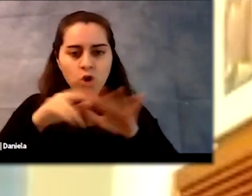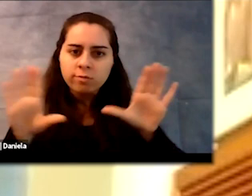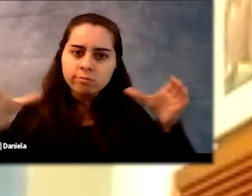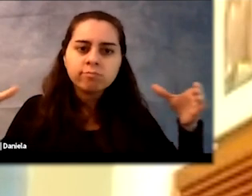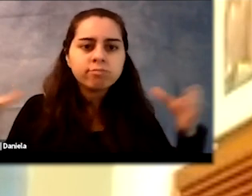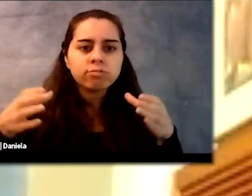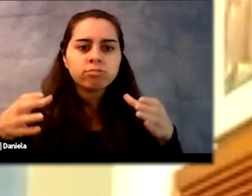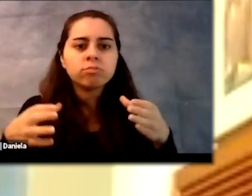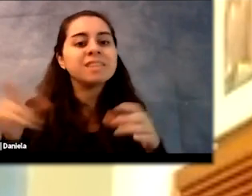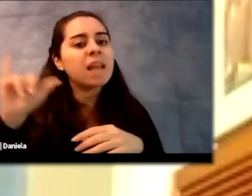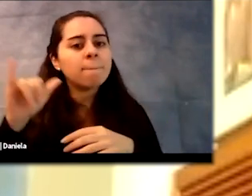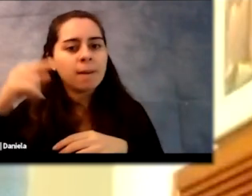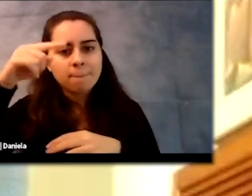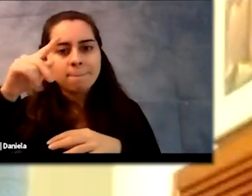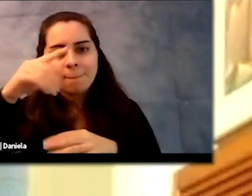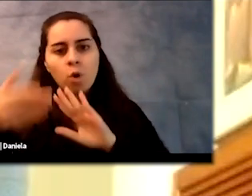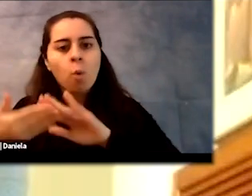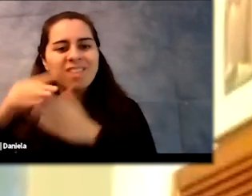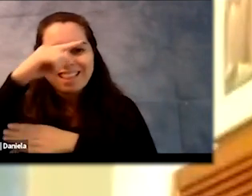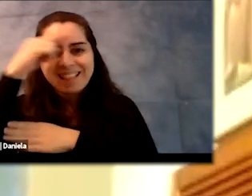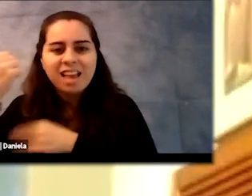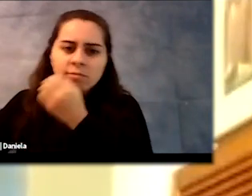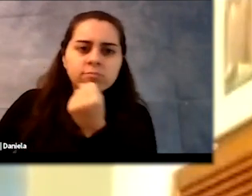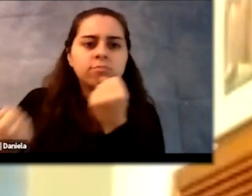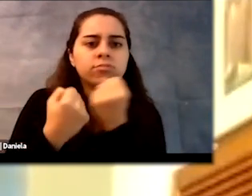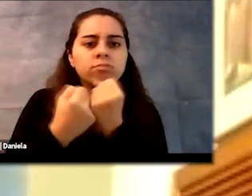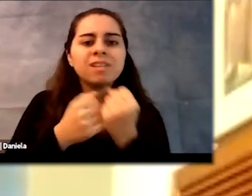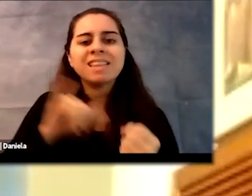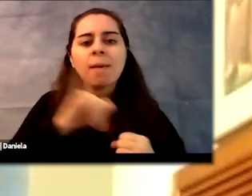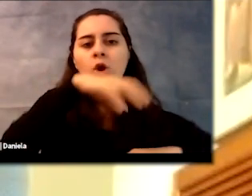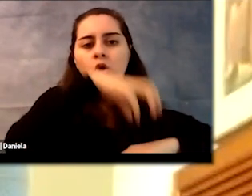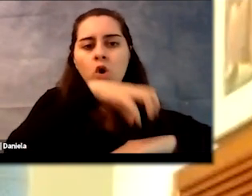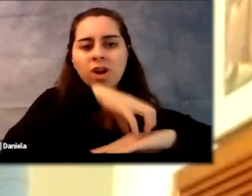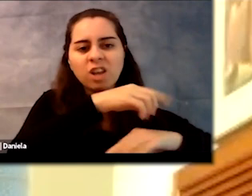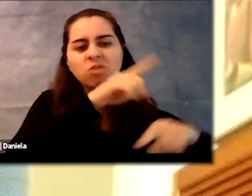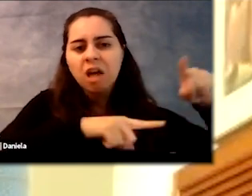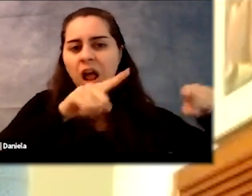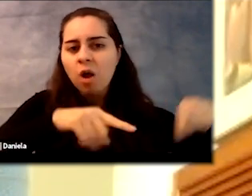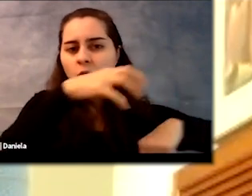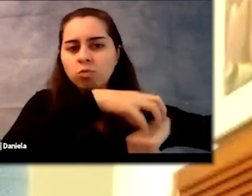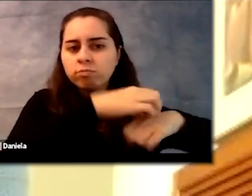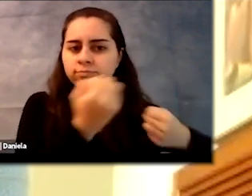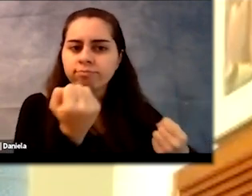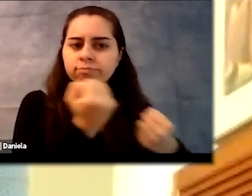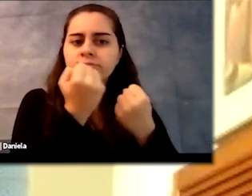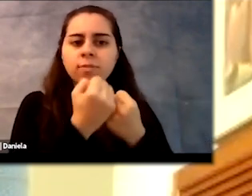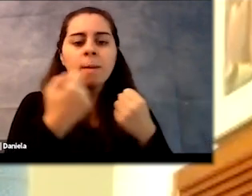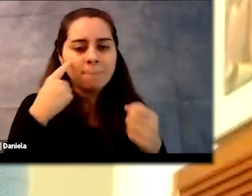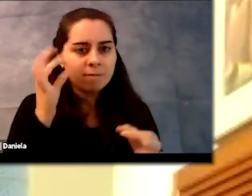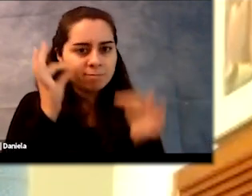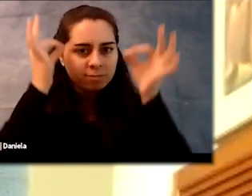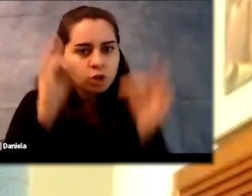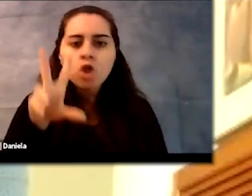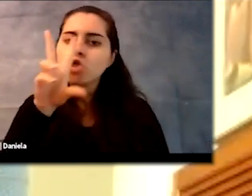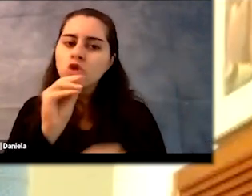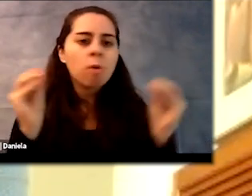Black community, and progressives in the US to join in calling for an end to colonialism and for the